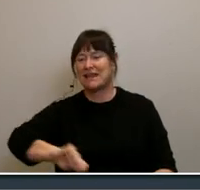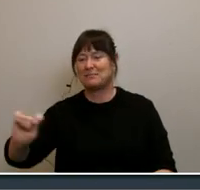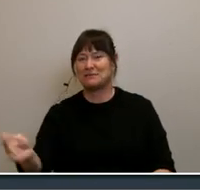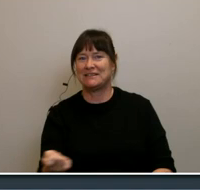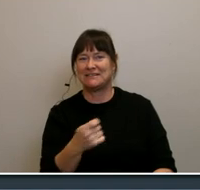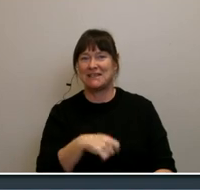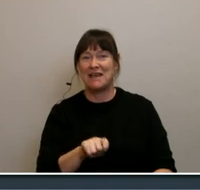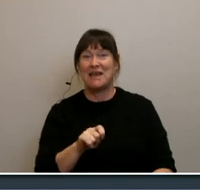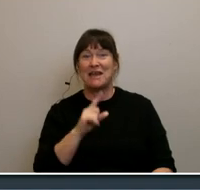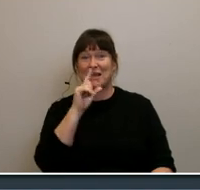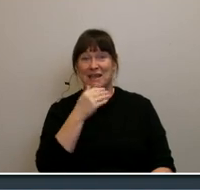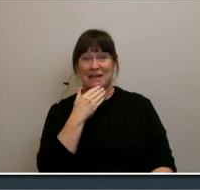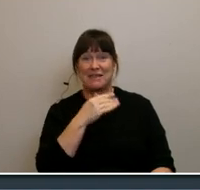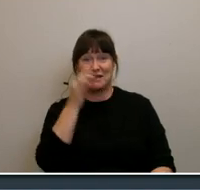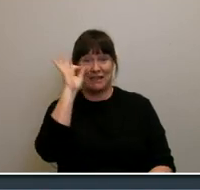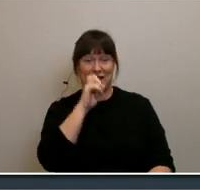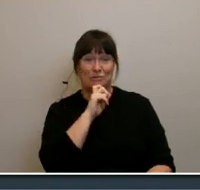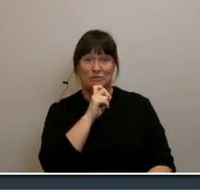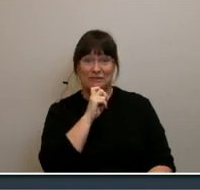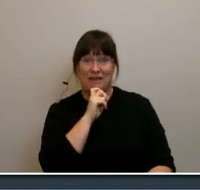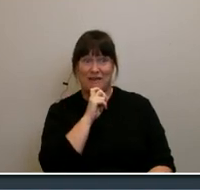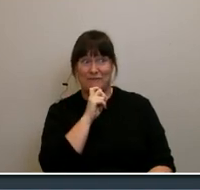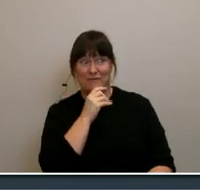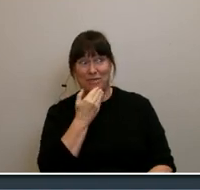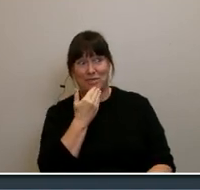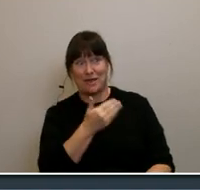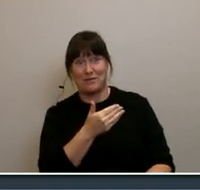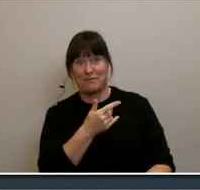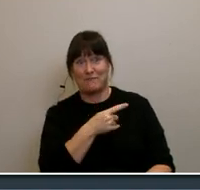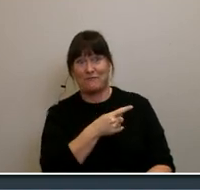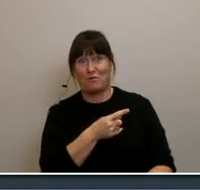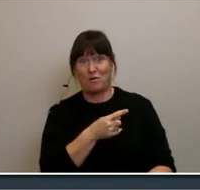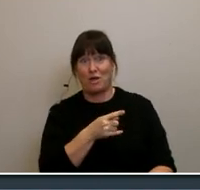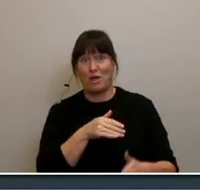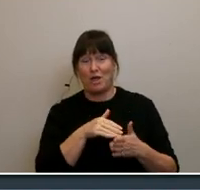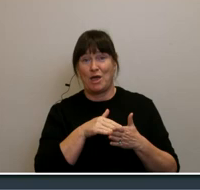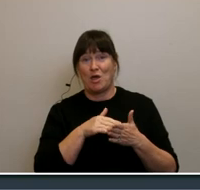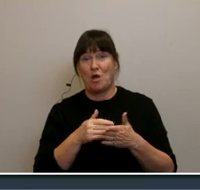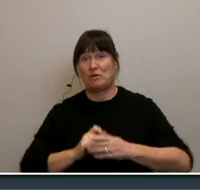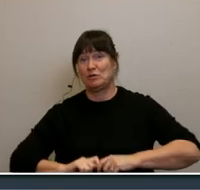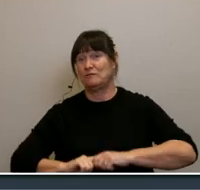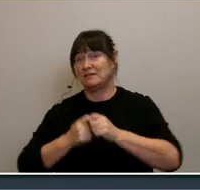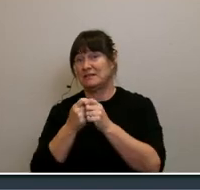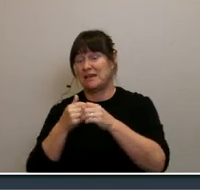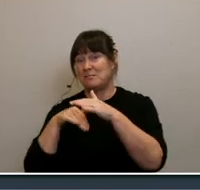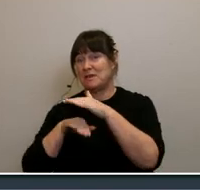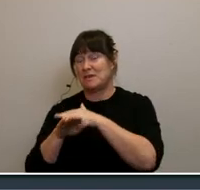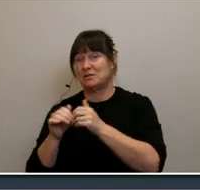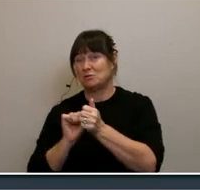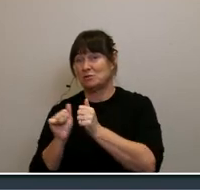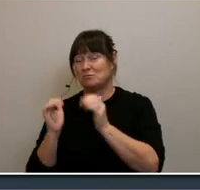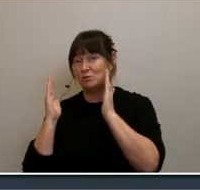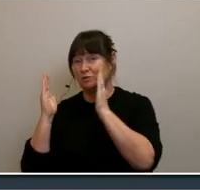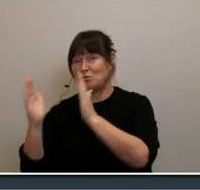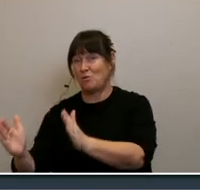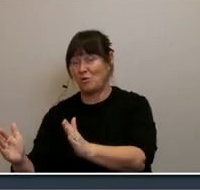chance to thank your officers for their efforts towards restoring the indoor sports hall at McLean Park and keeping our